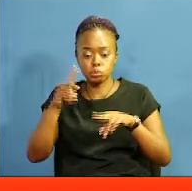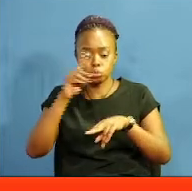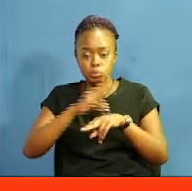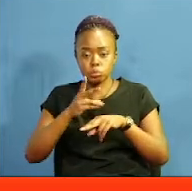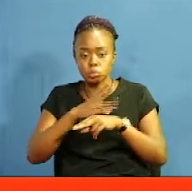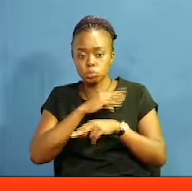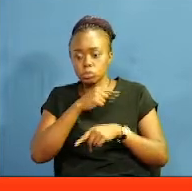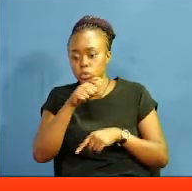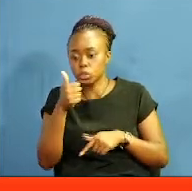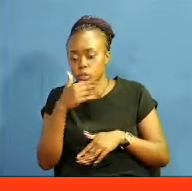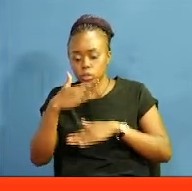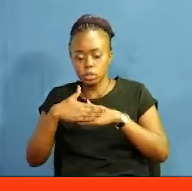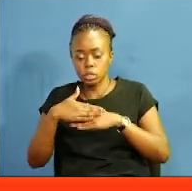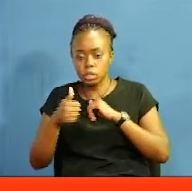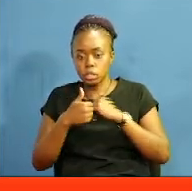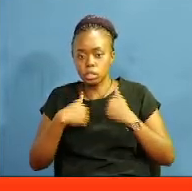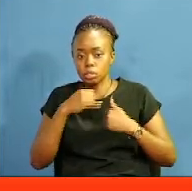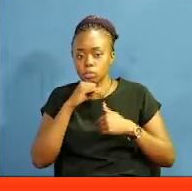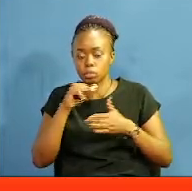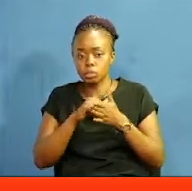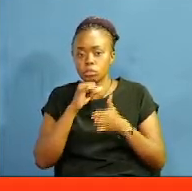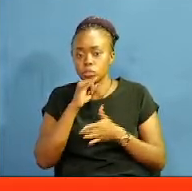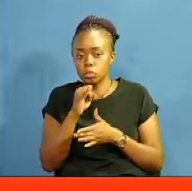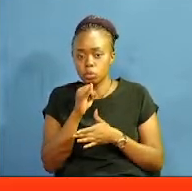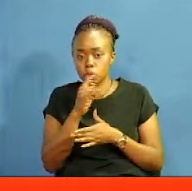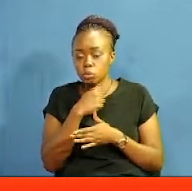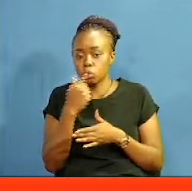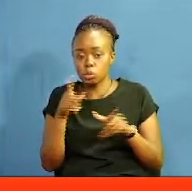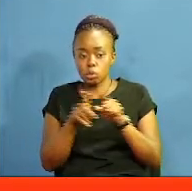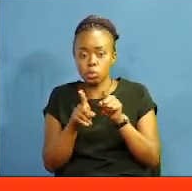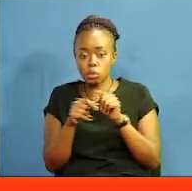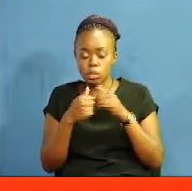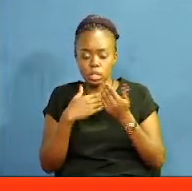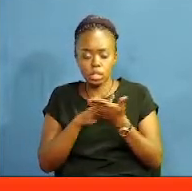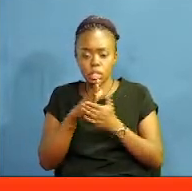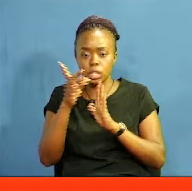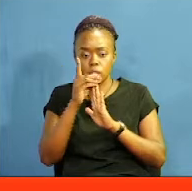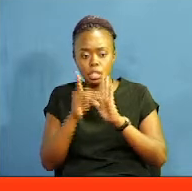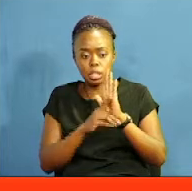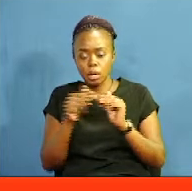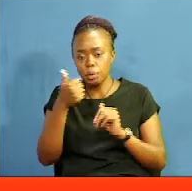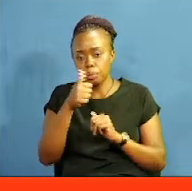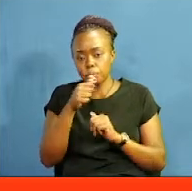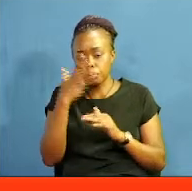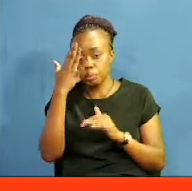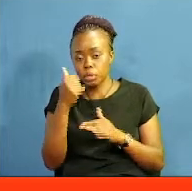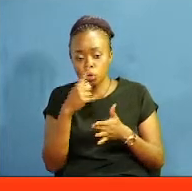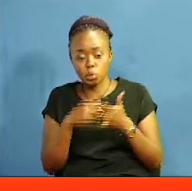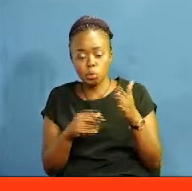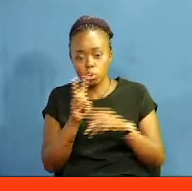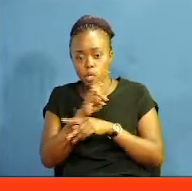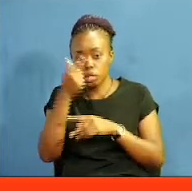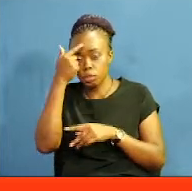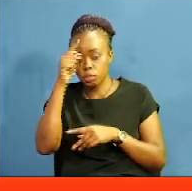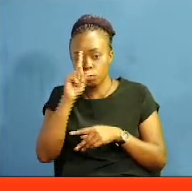seat. On the other side, the other co-principal, that is Kalonzo Musyoka, has not downed his toolies yet. Now, what do you